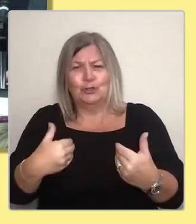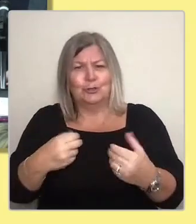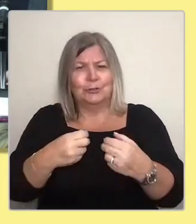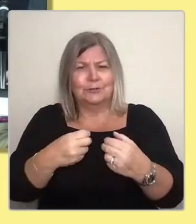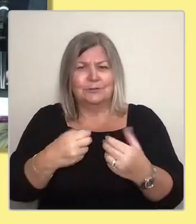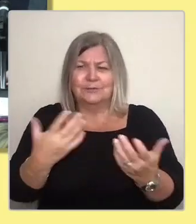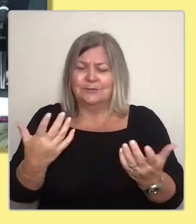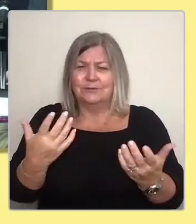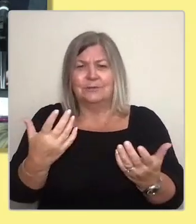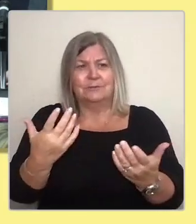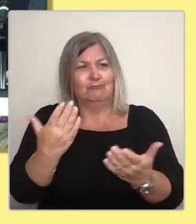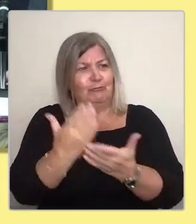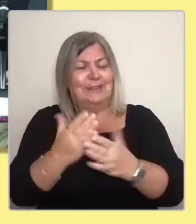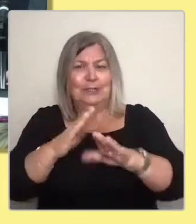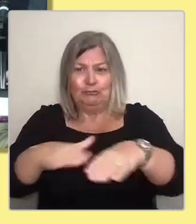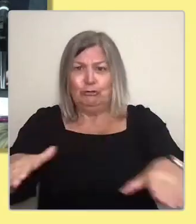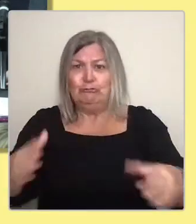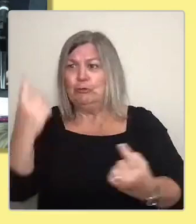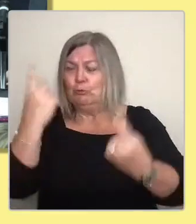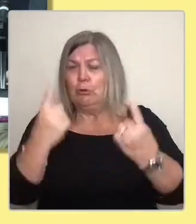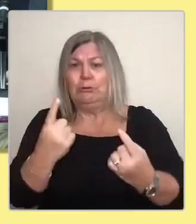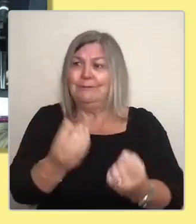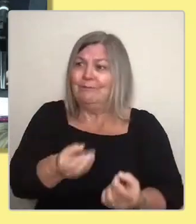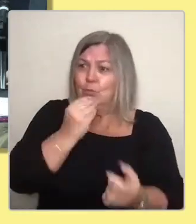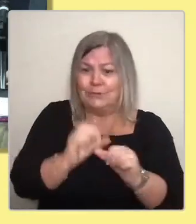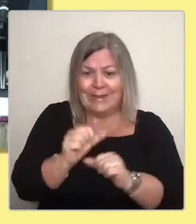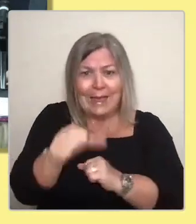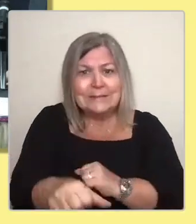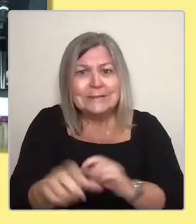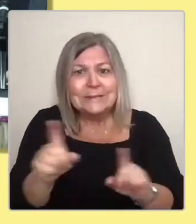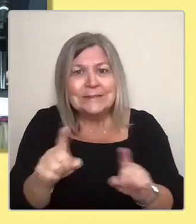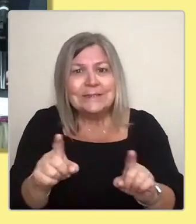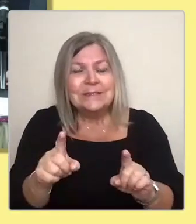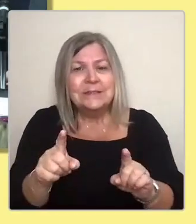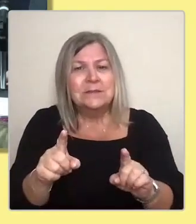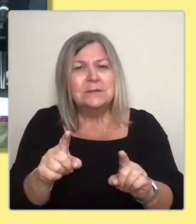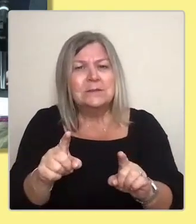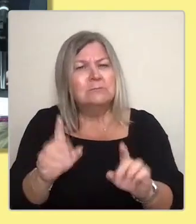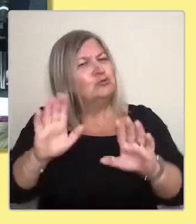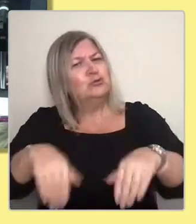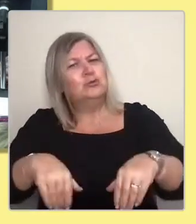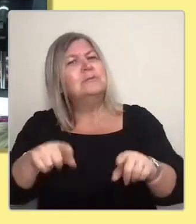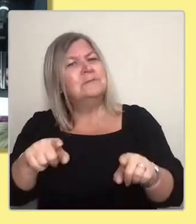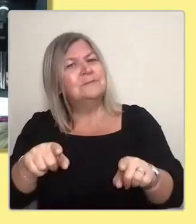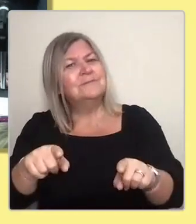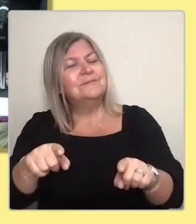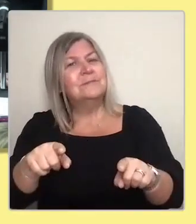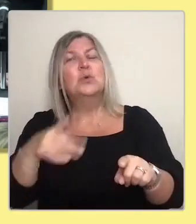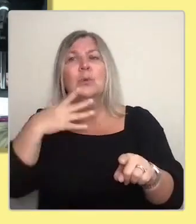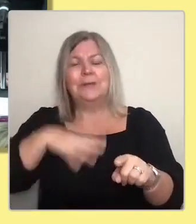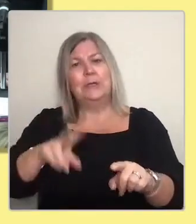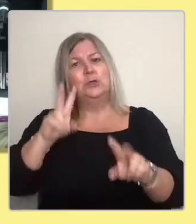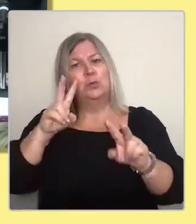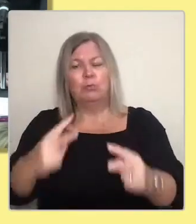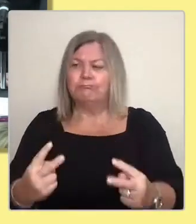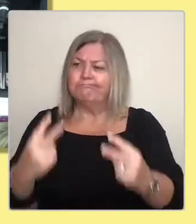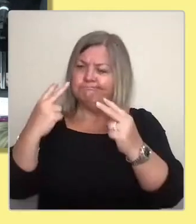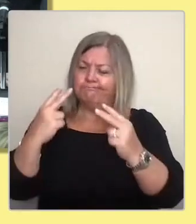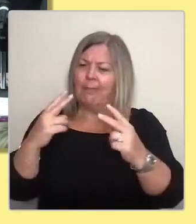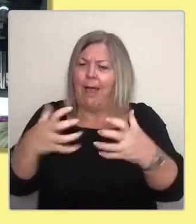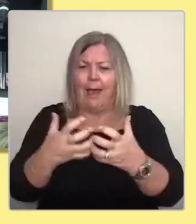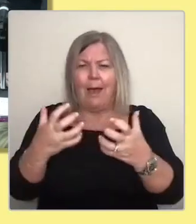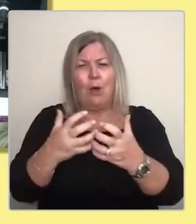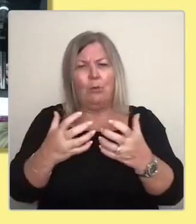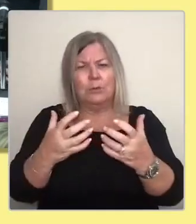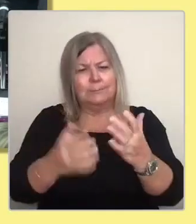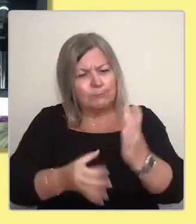that's where we need to look again at how we lead our people into the future and onto independence. And